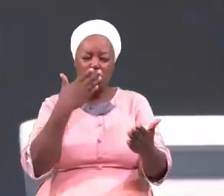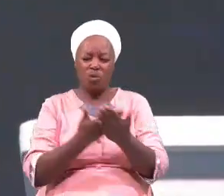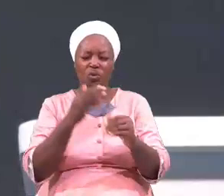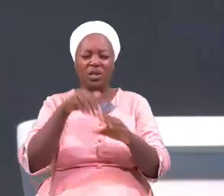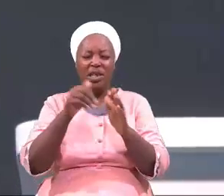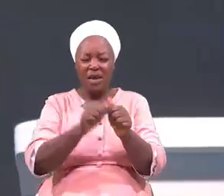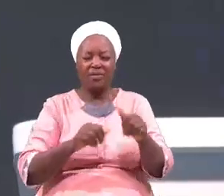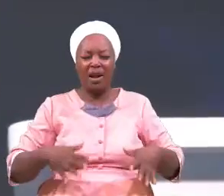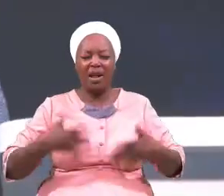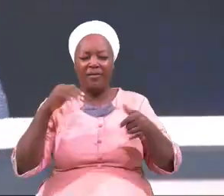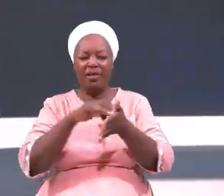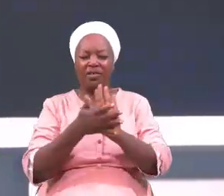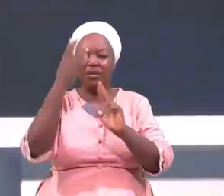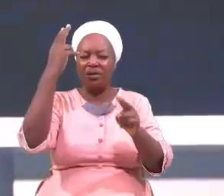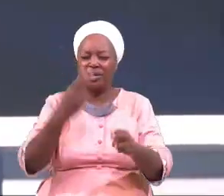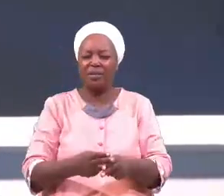life.